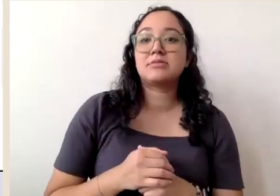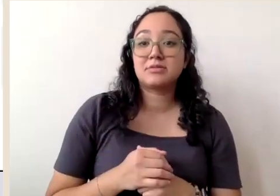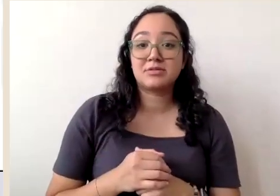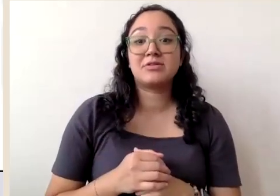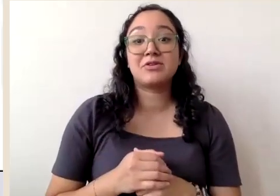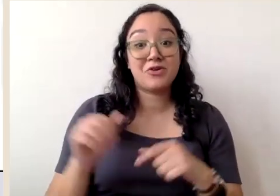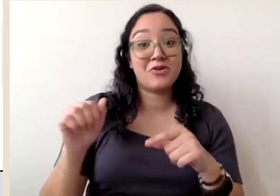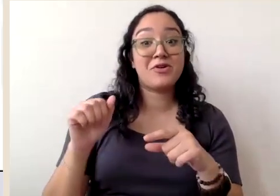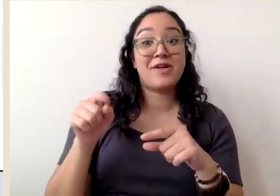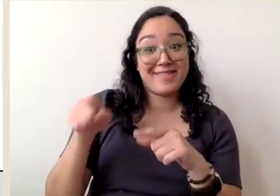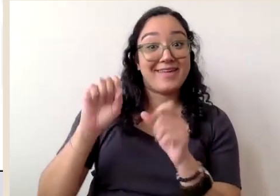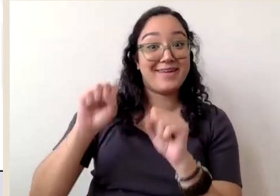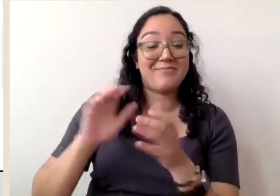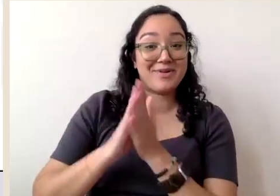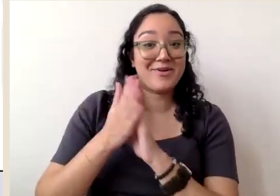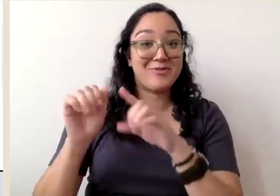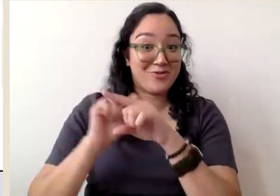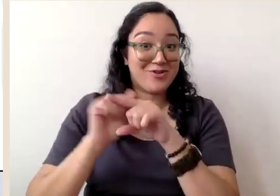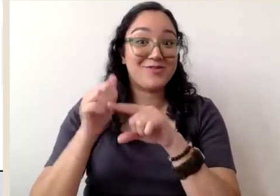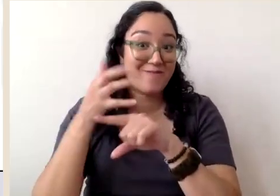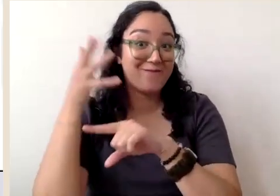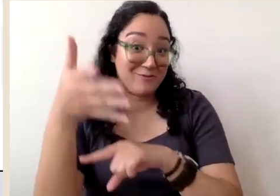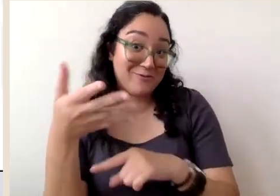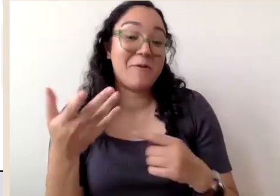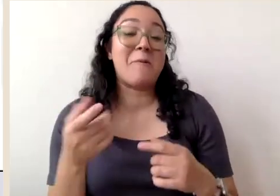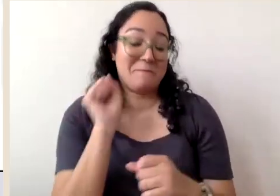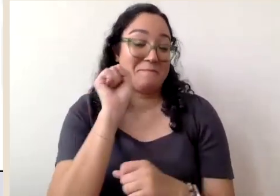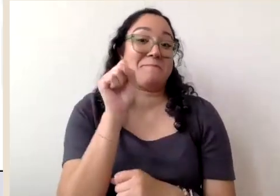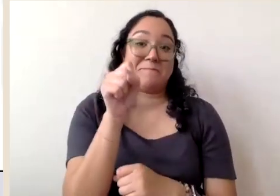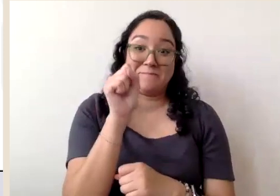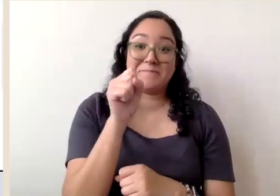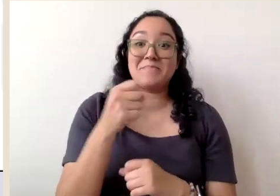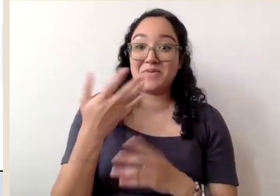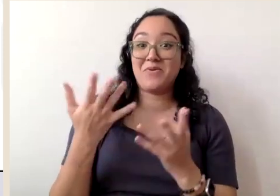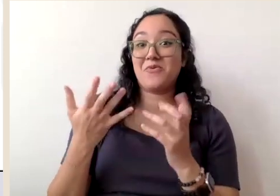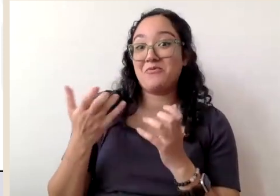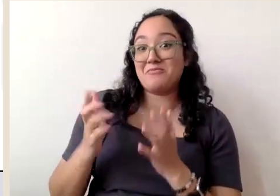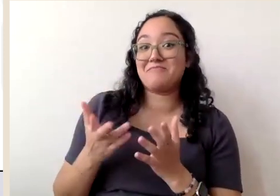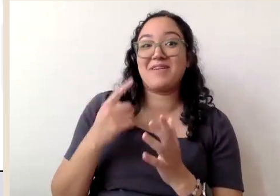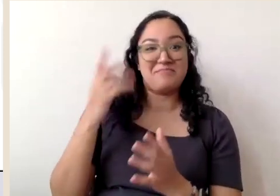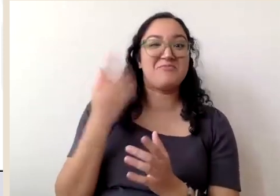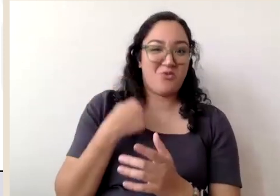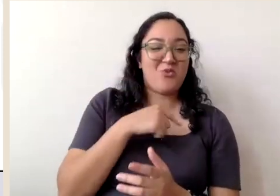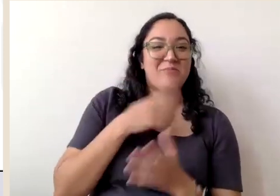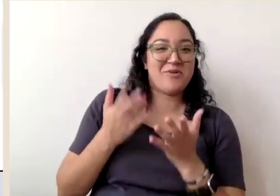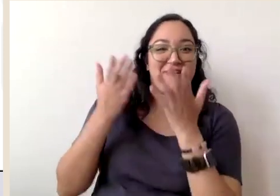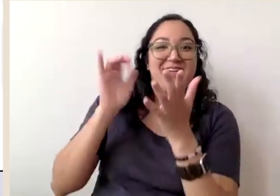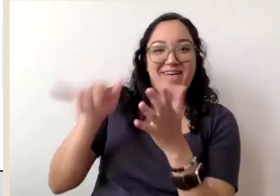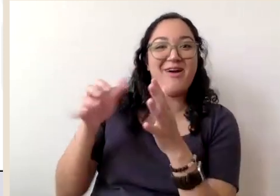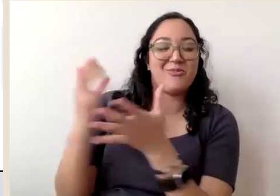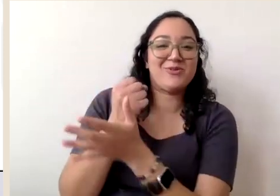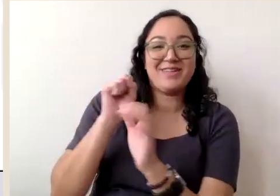Become trainers in the future. I see that in the chat. Yes, that's something that we provide a pathway for them to do.